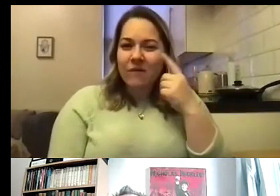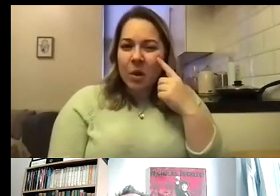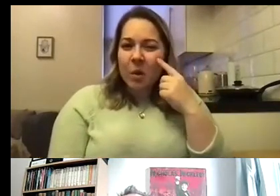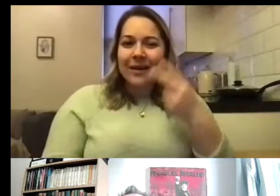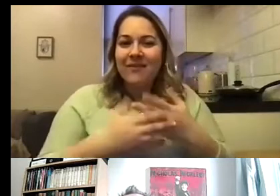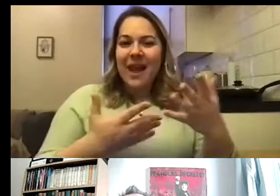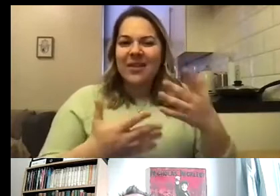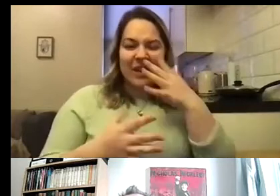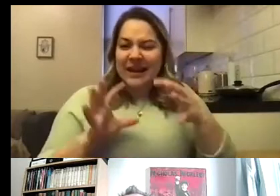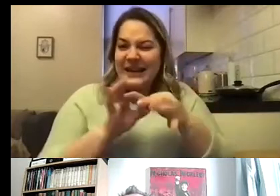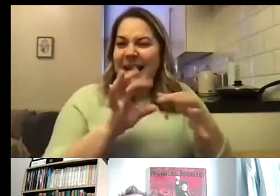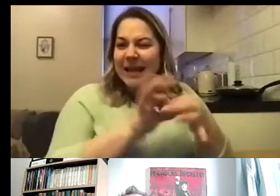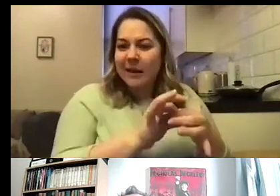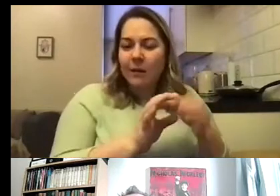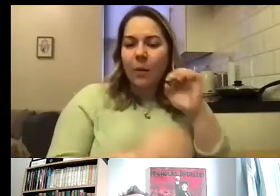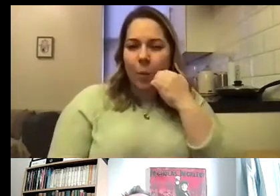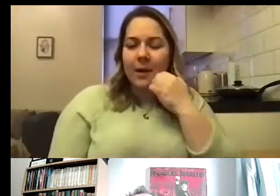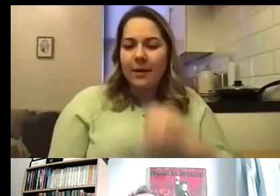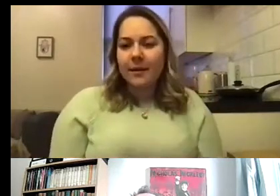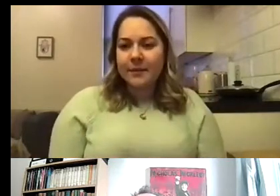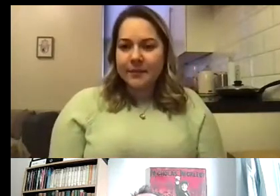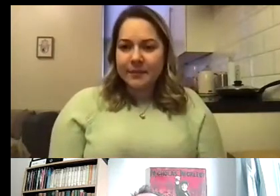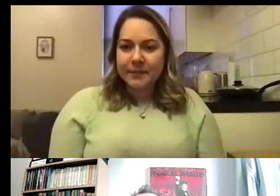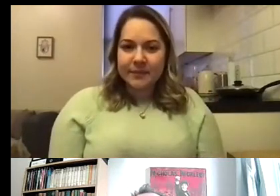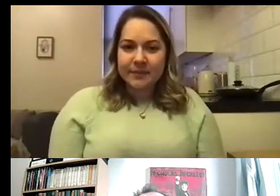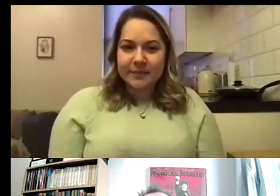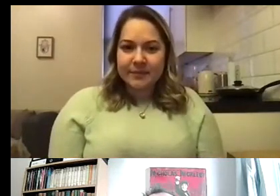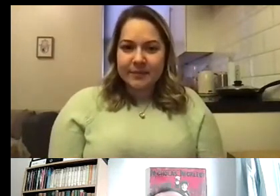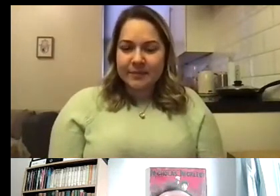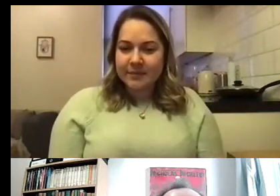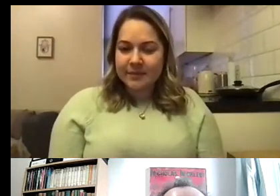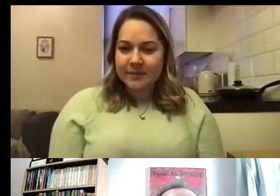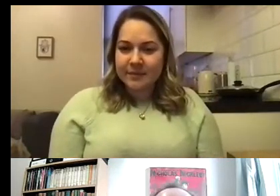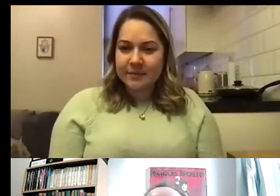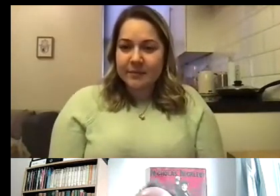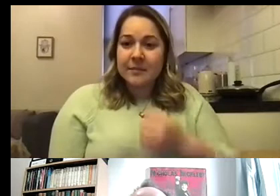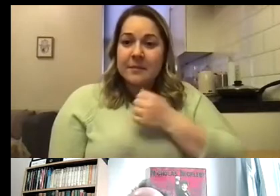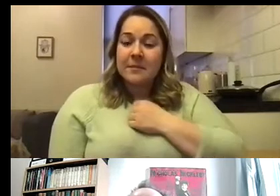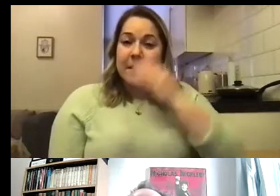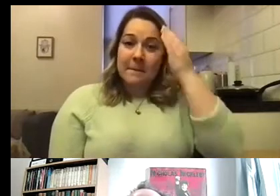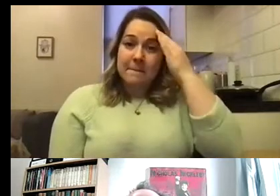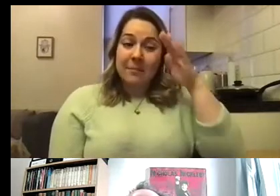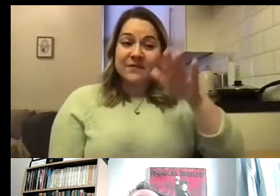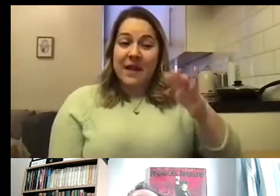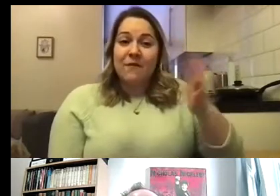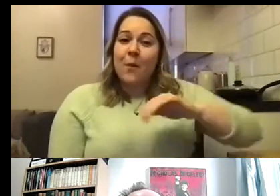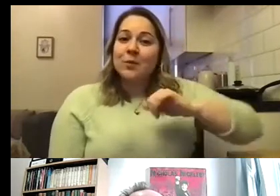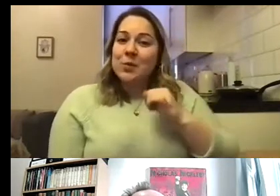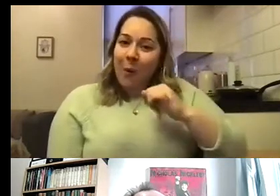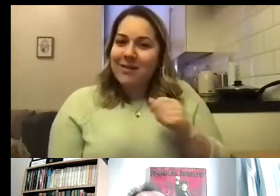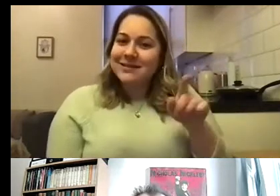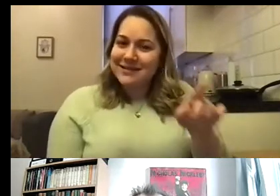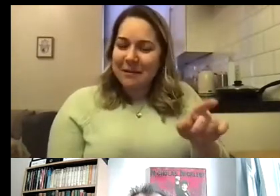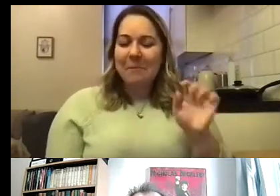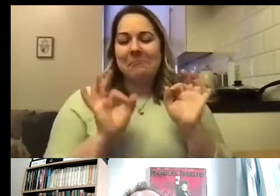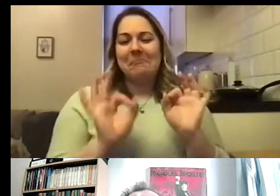anything. Oh, okay. There's out there when you start looking. My mum's family come from Scotland as well. Oh,